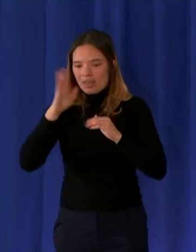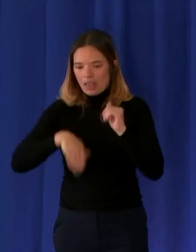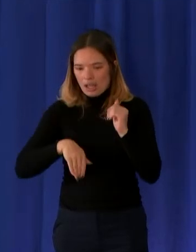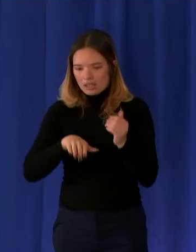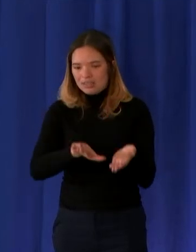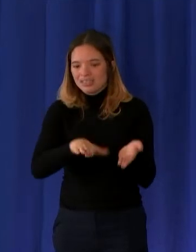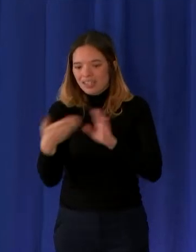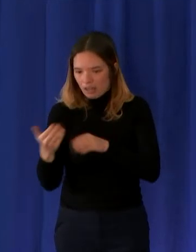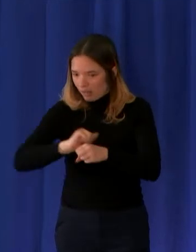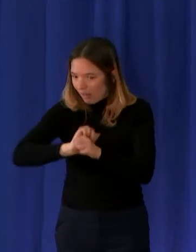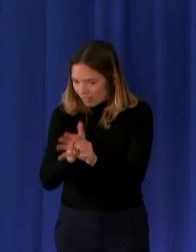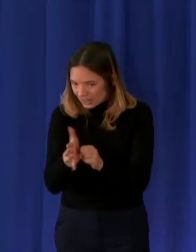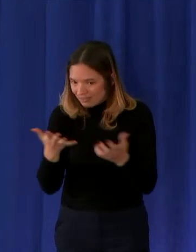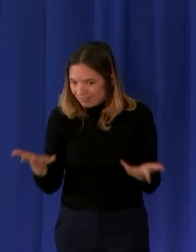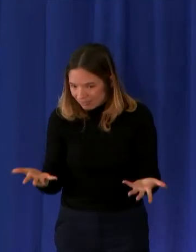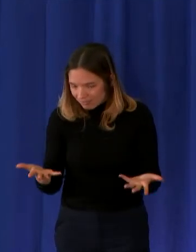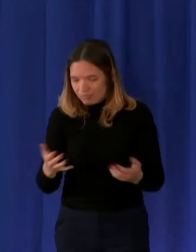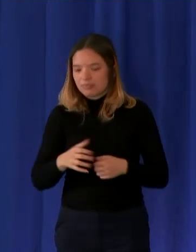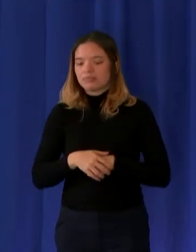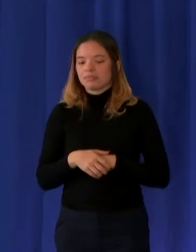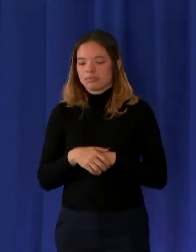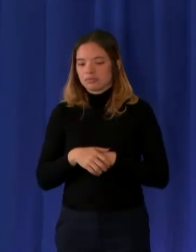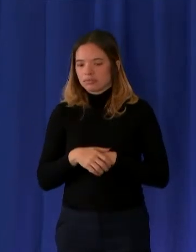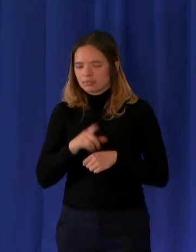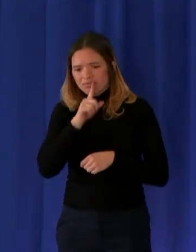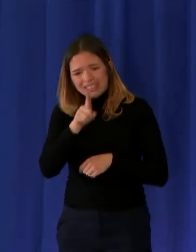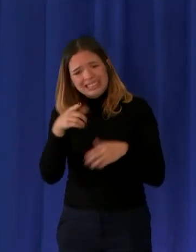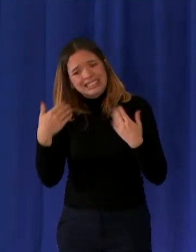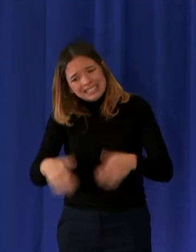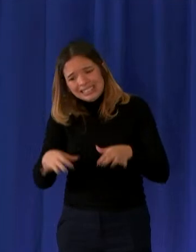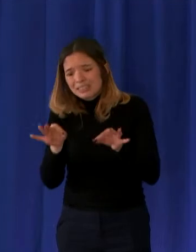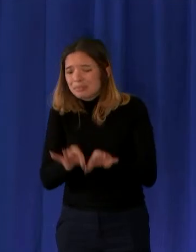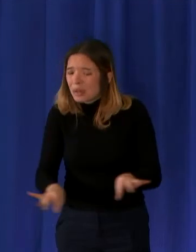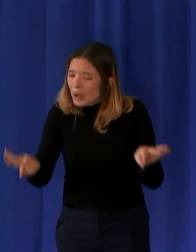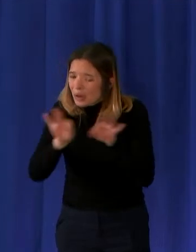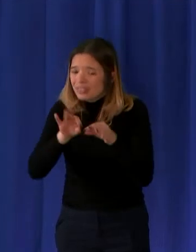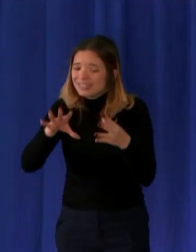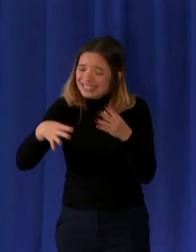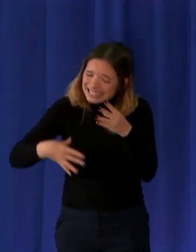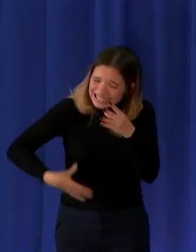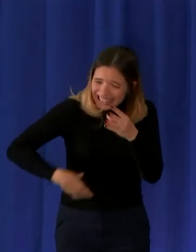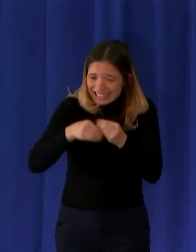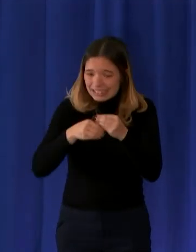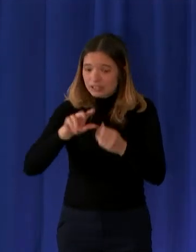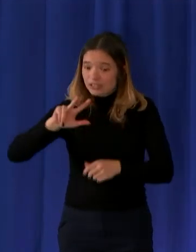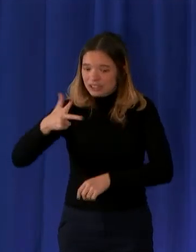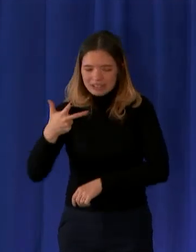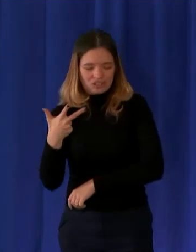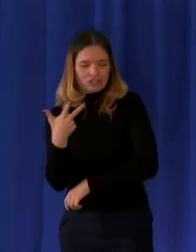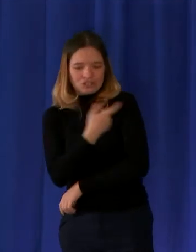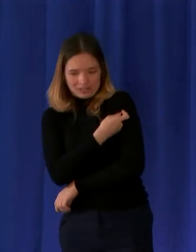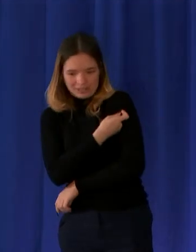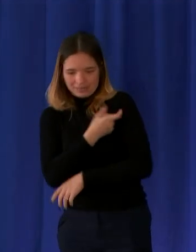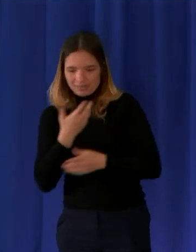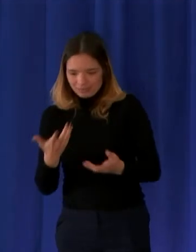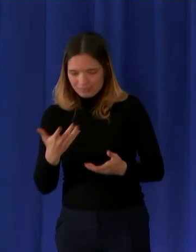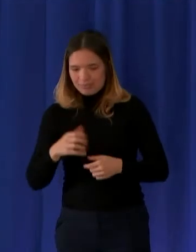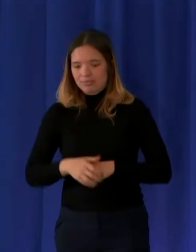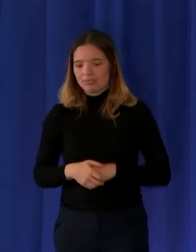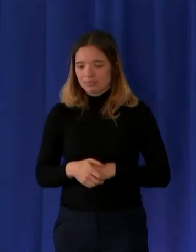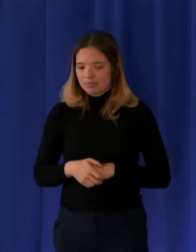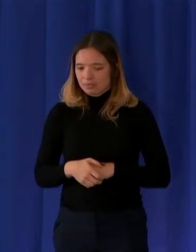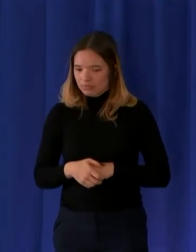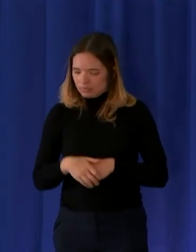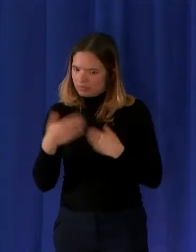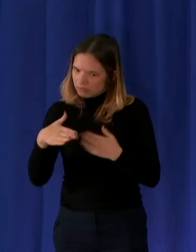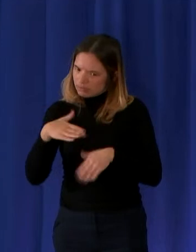from COVID-19. So it's extremely important, again, for you all to get boosted. And we've got a long